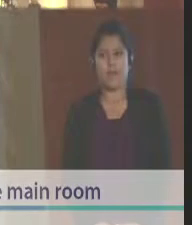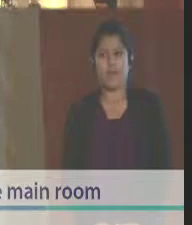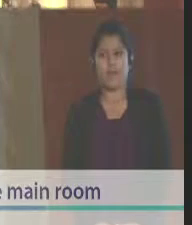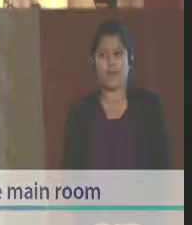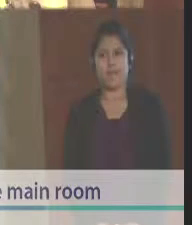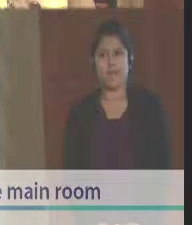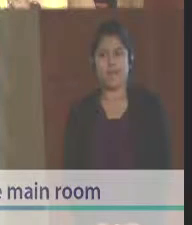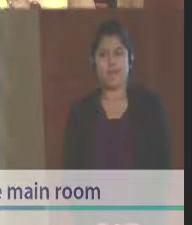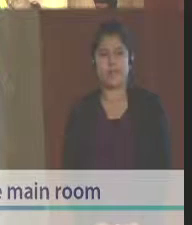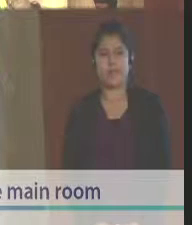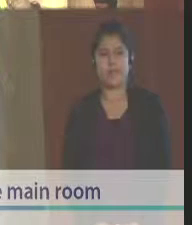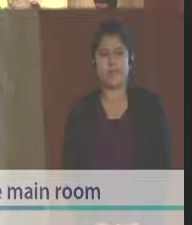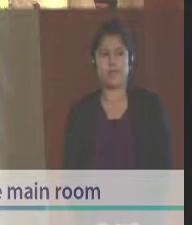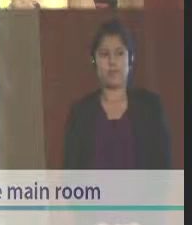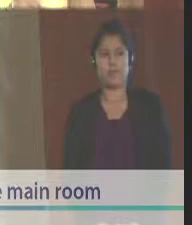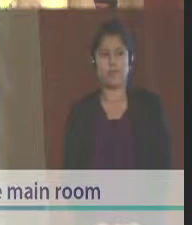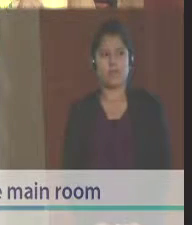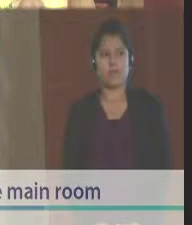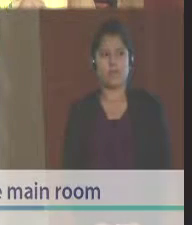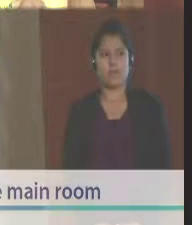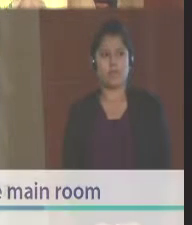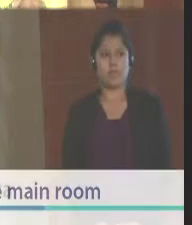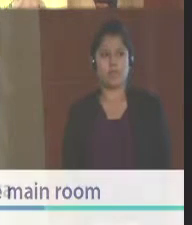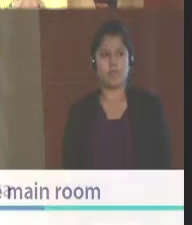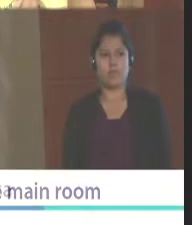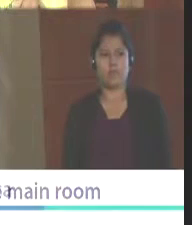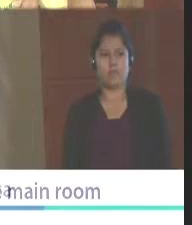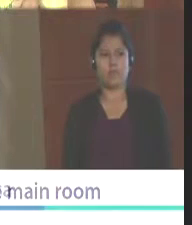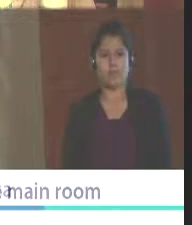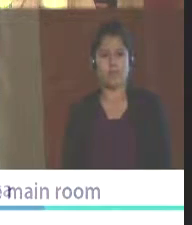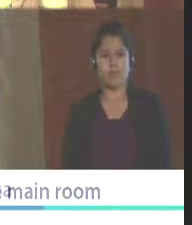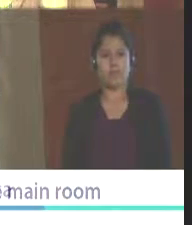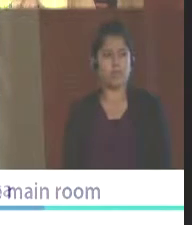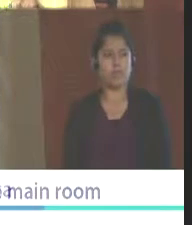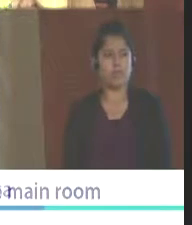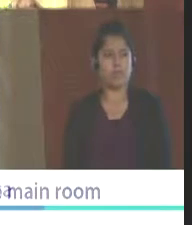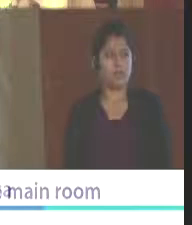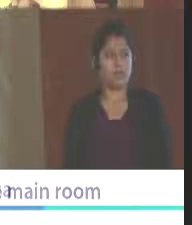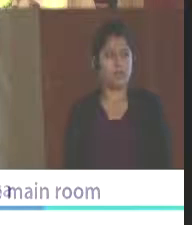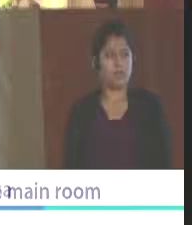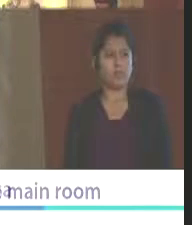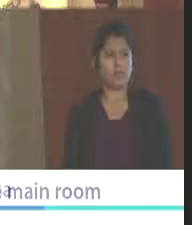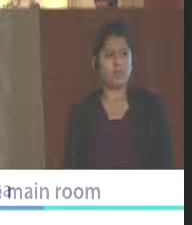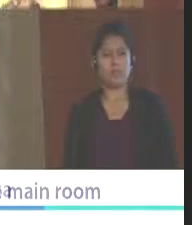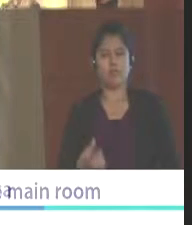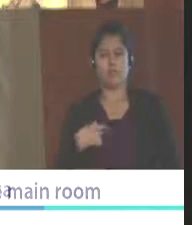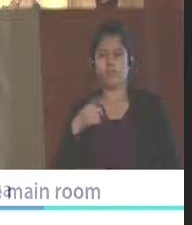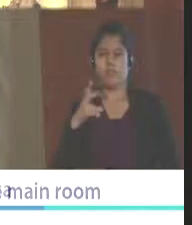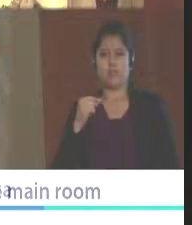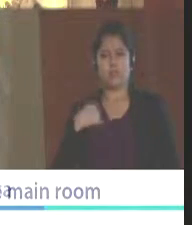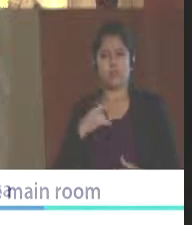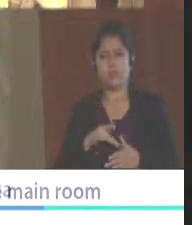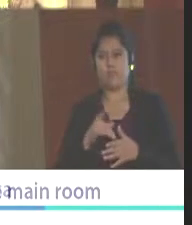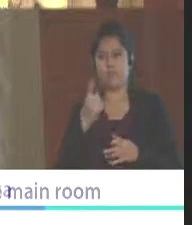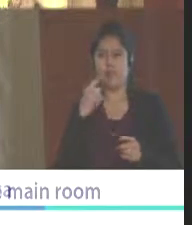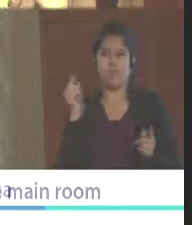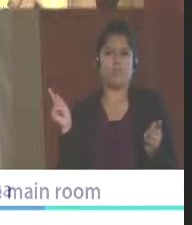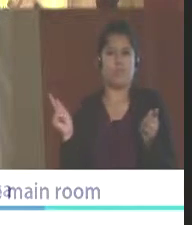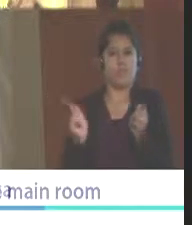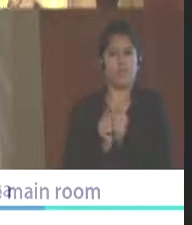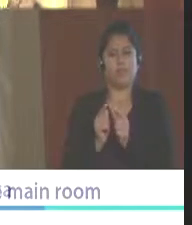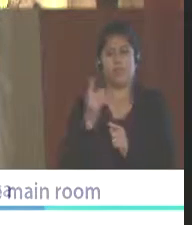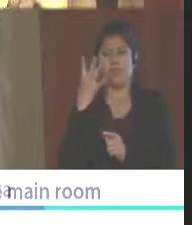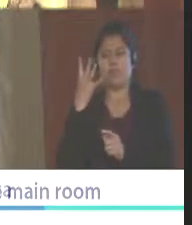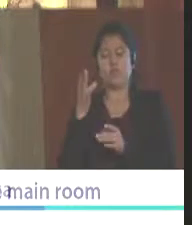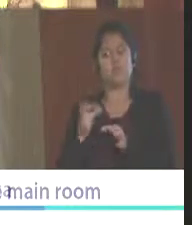Thank you very much. Muchas gracias. I will not attempt to summarize these four excellent presentations, but merely to